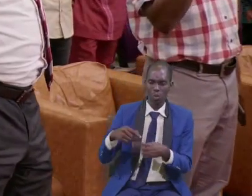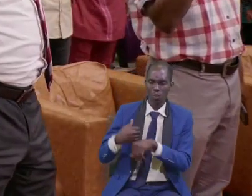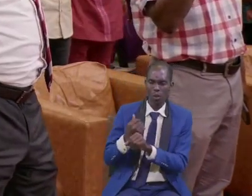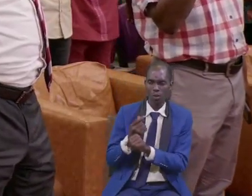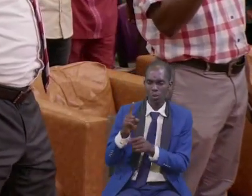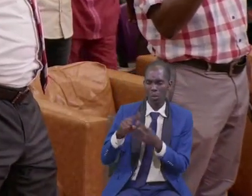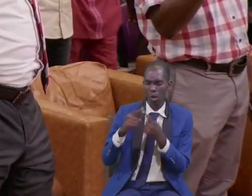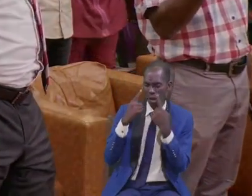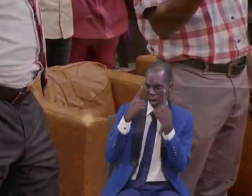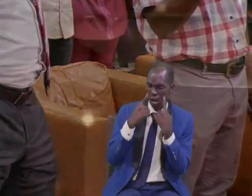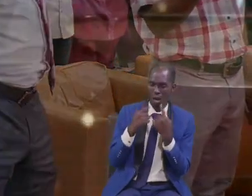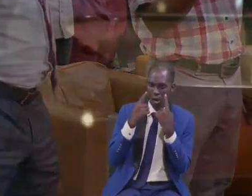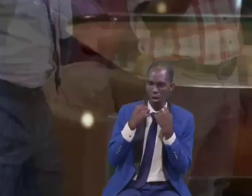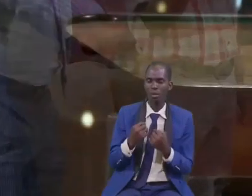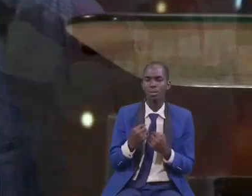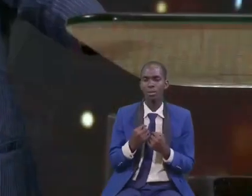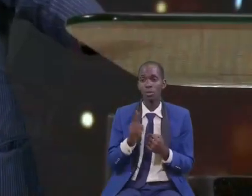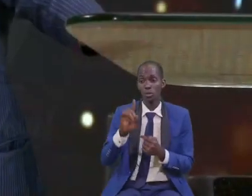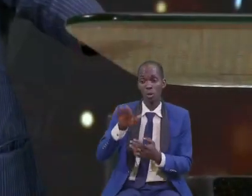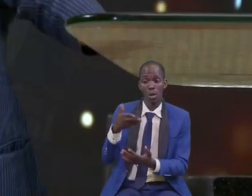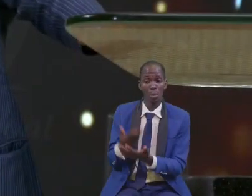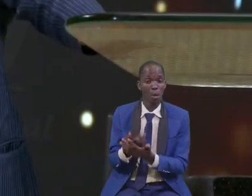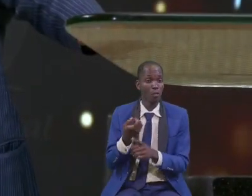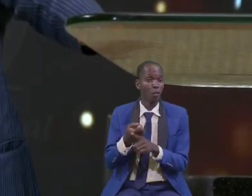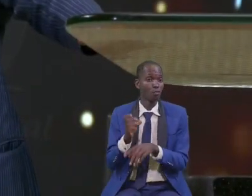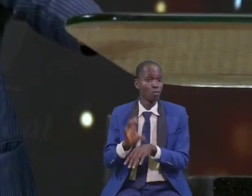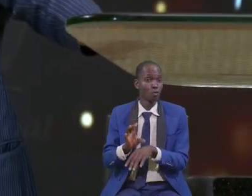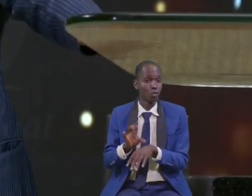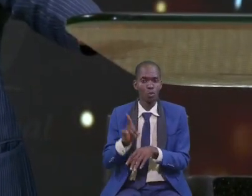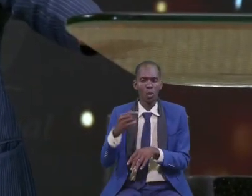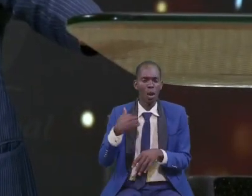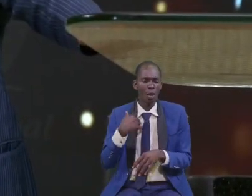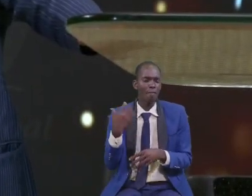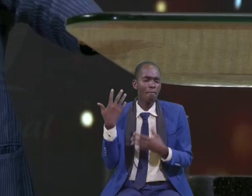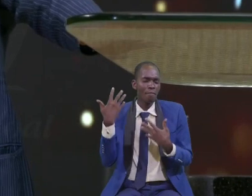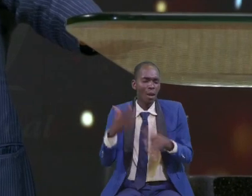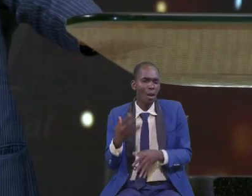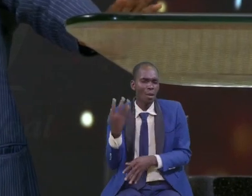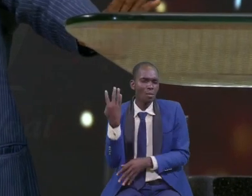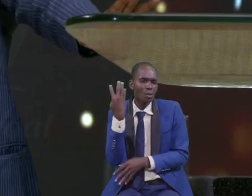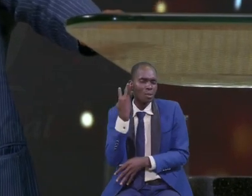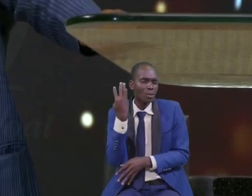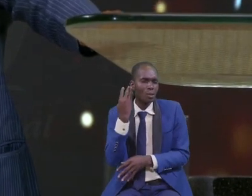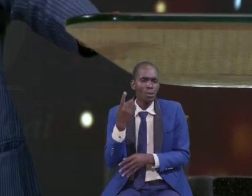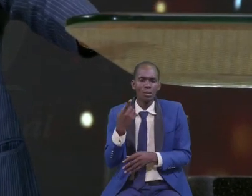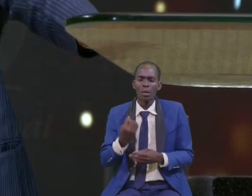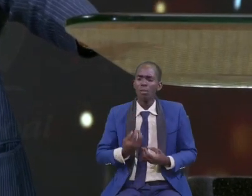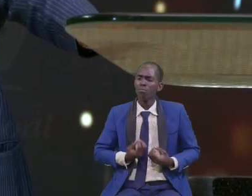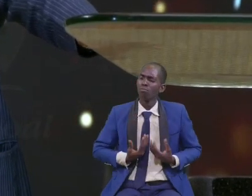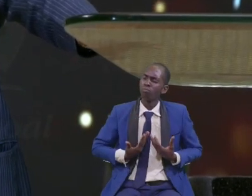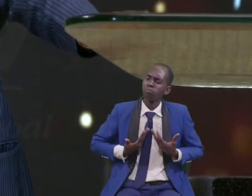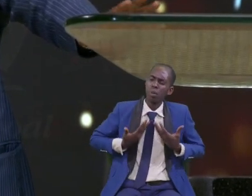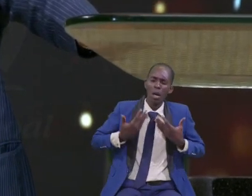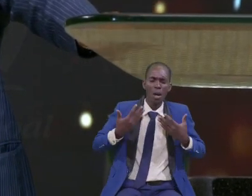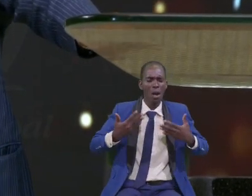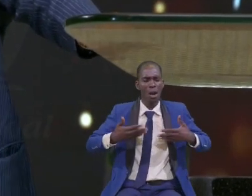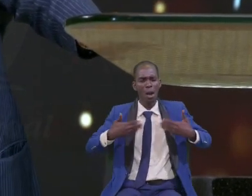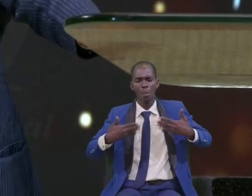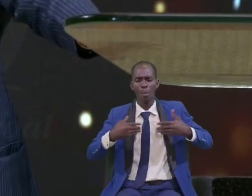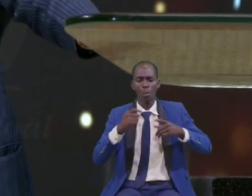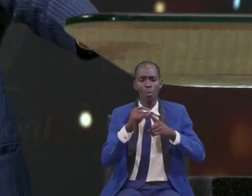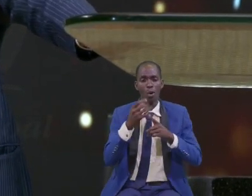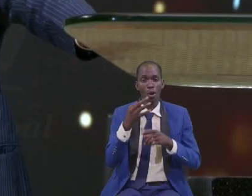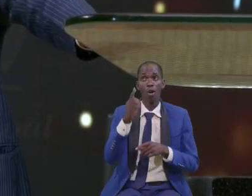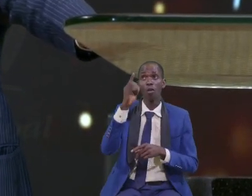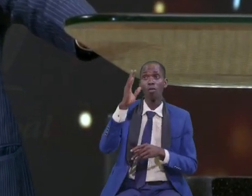You come back from church, you hear the exciting message of the Word of God, and then a